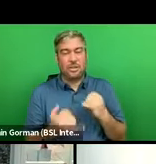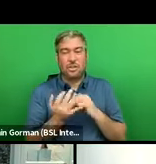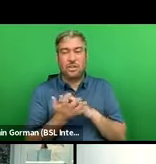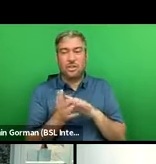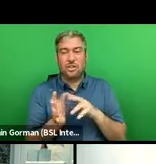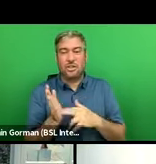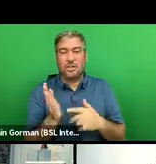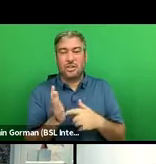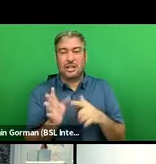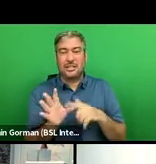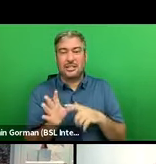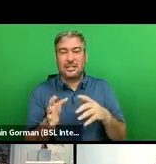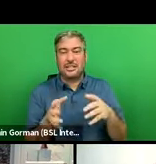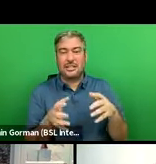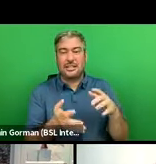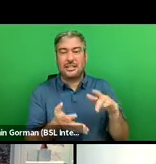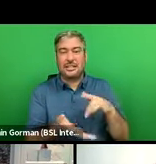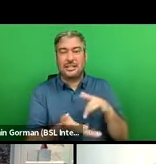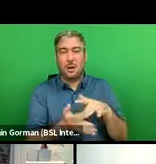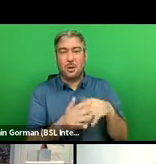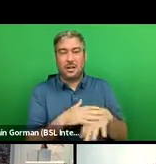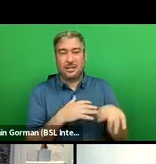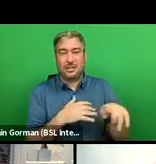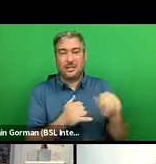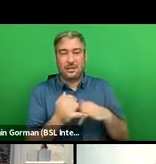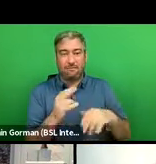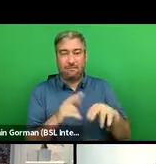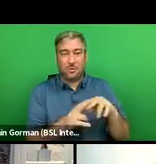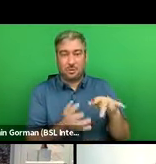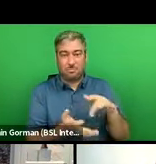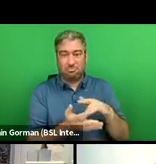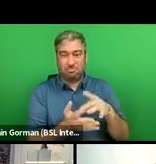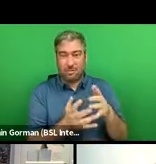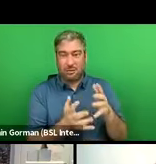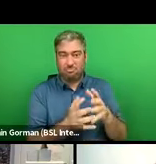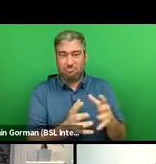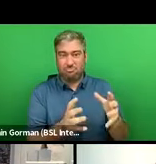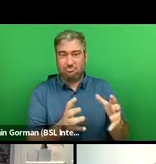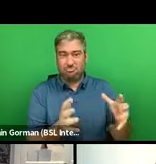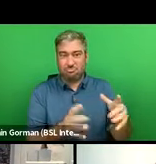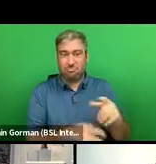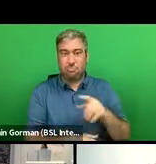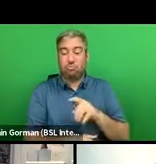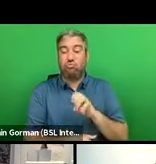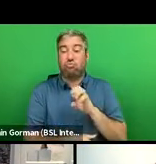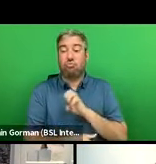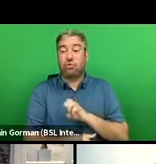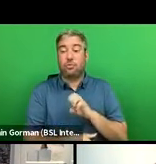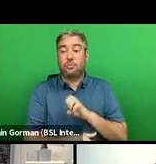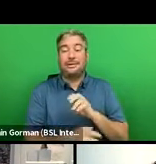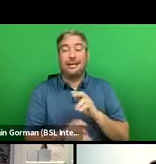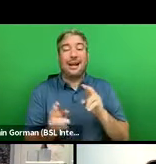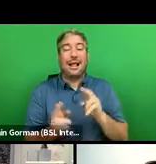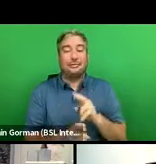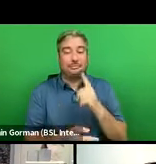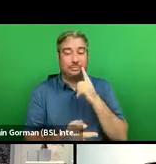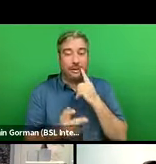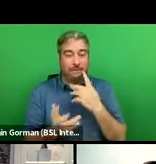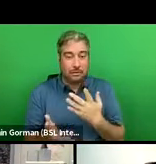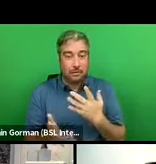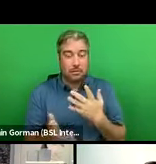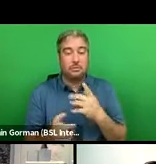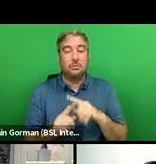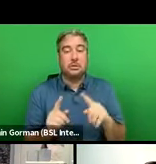and in Europe probably less evident, but we see people increasingly living in parks right here in London.